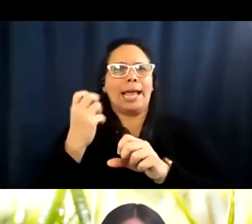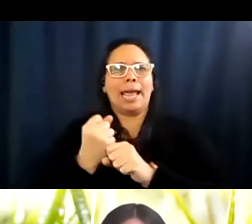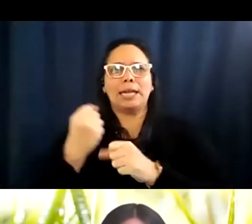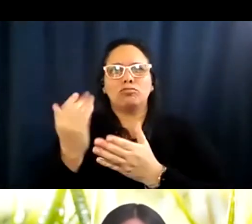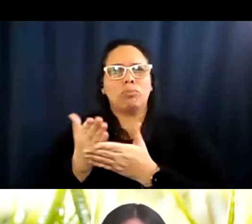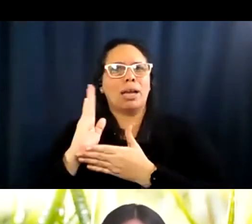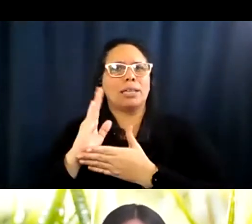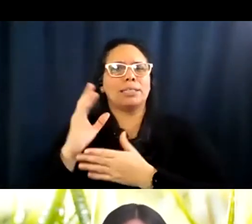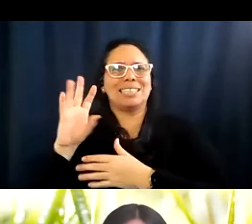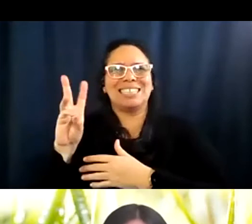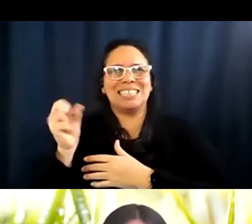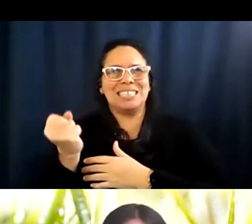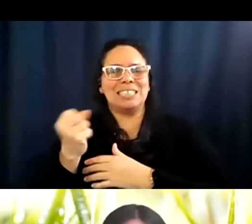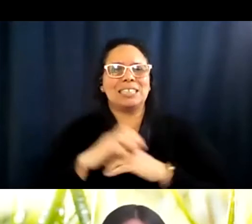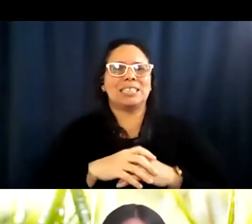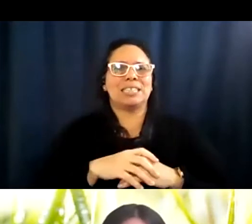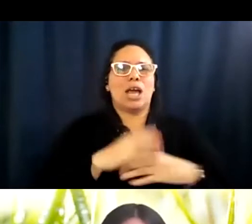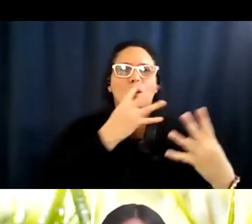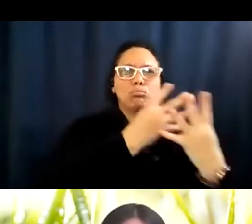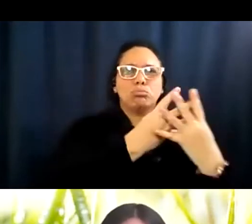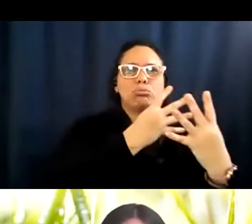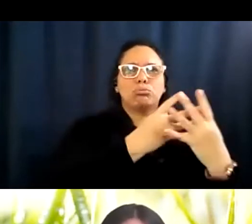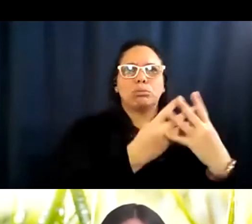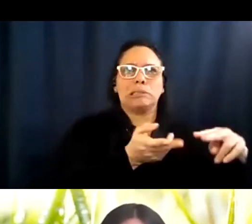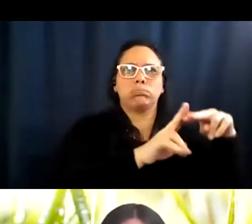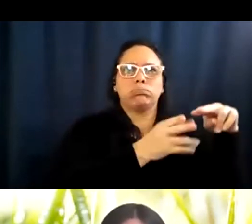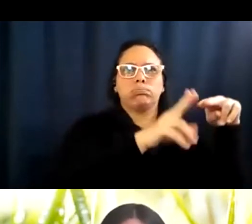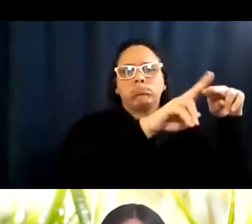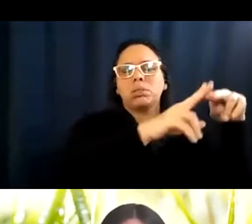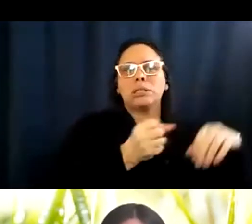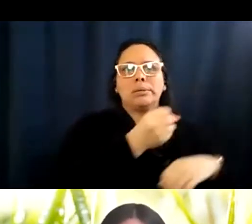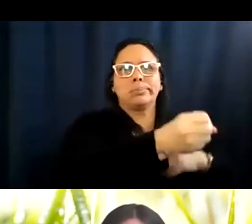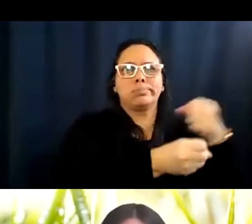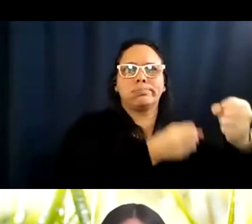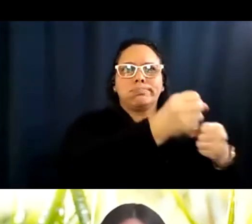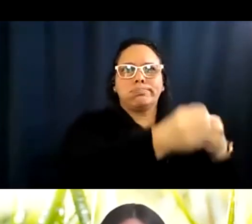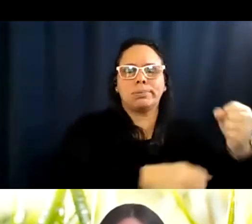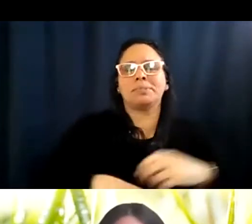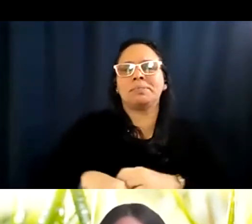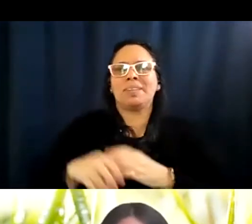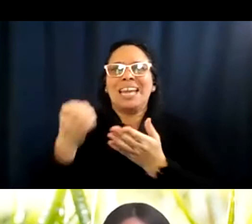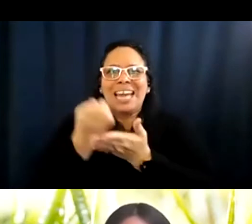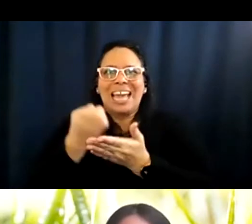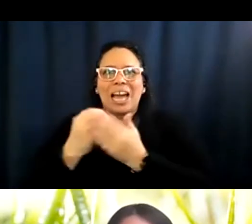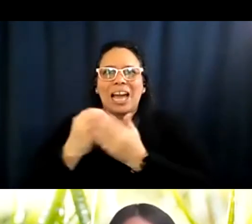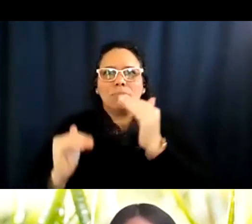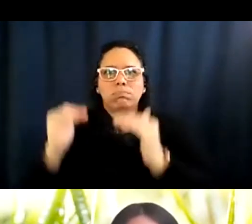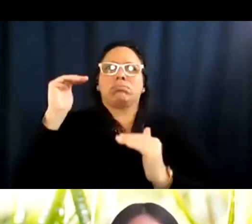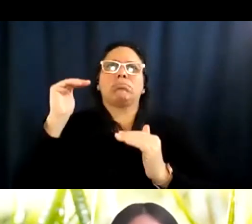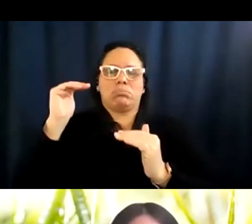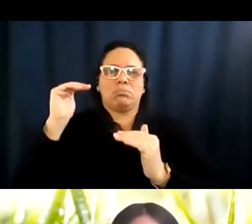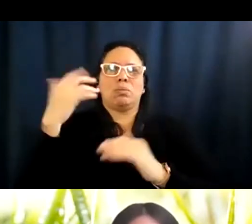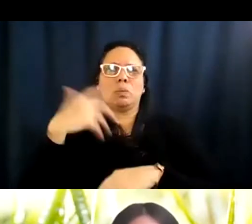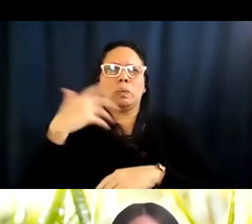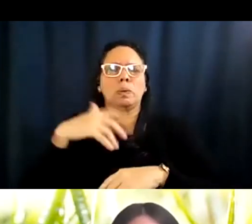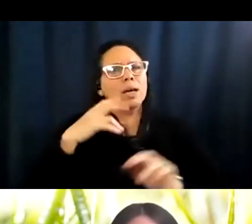The environment was being deregulated. Levels of income inequality were peaking. People were dying and